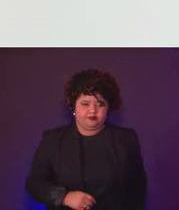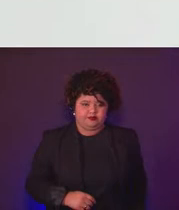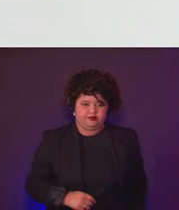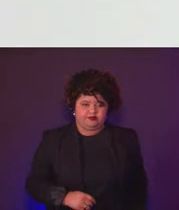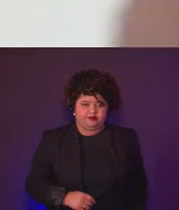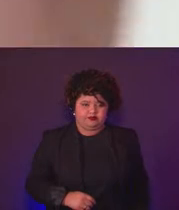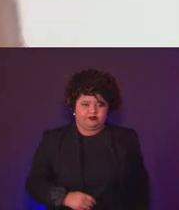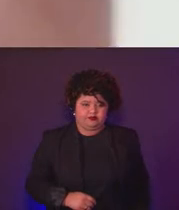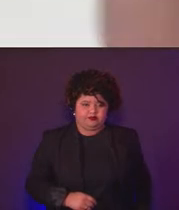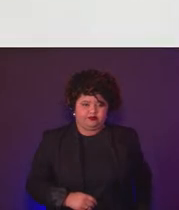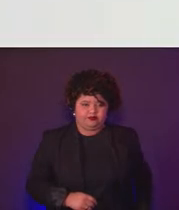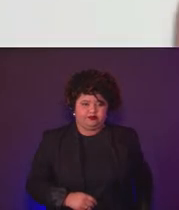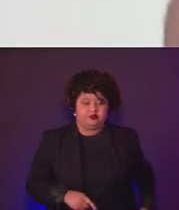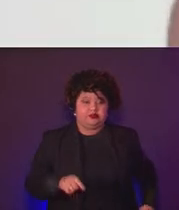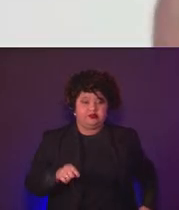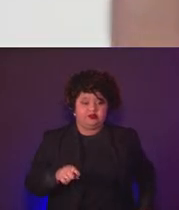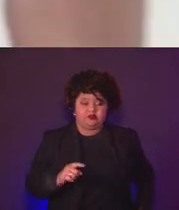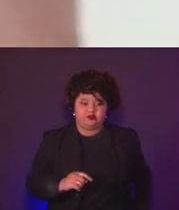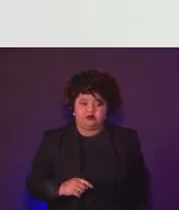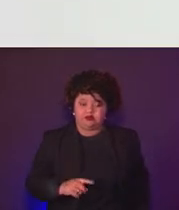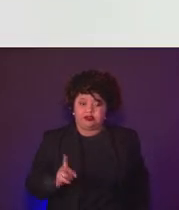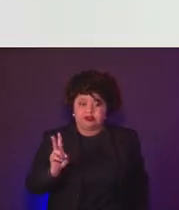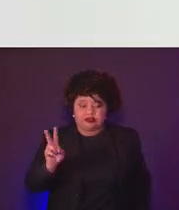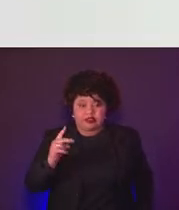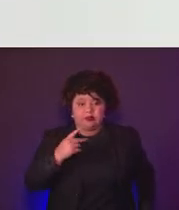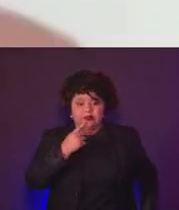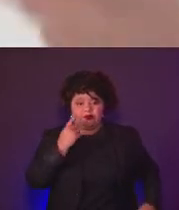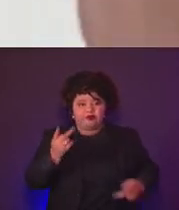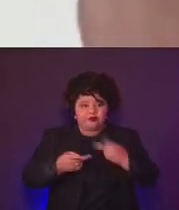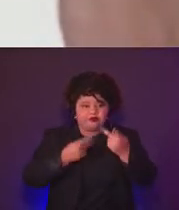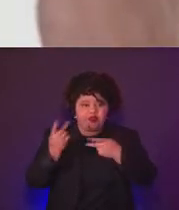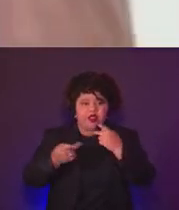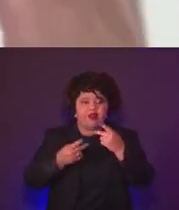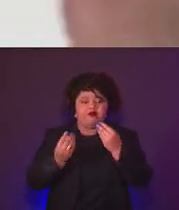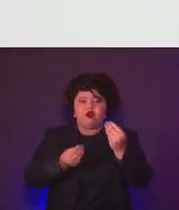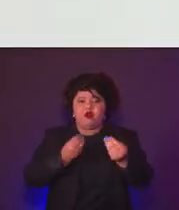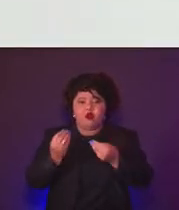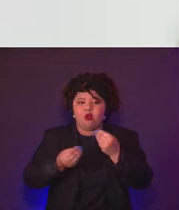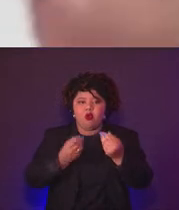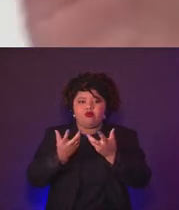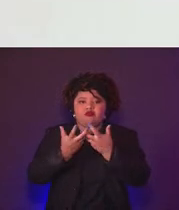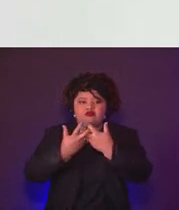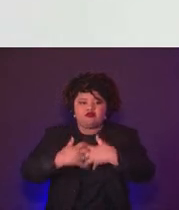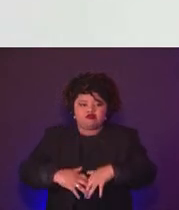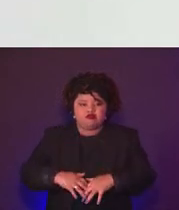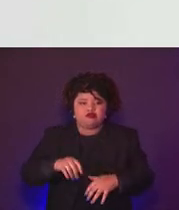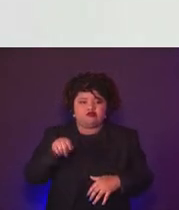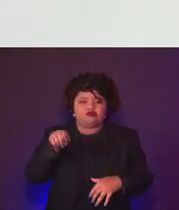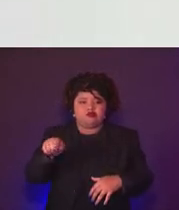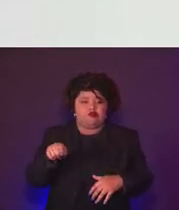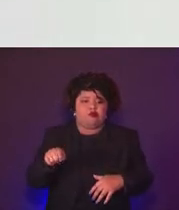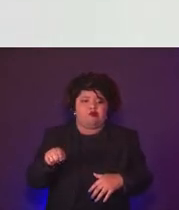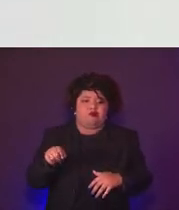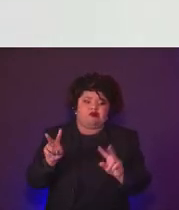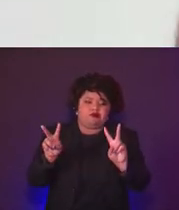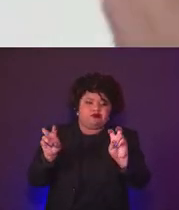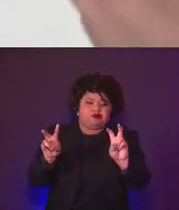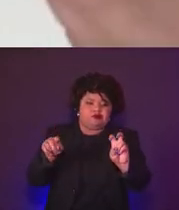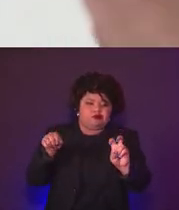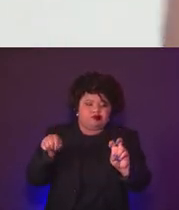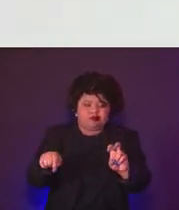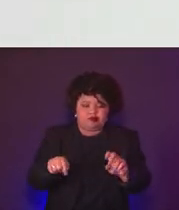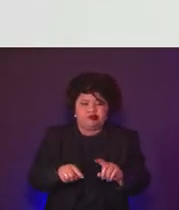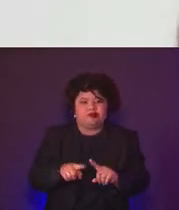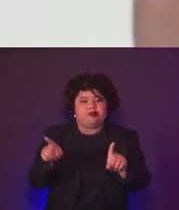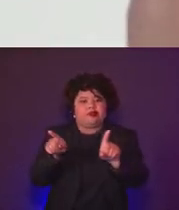a reporter in the Knight Ridder Bureau in Washington and going down to the basement of Congress to